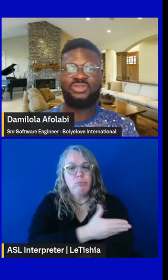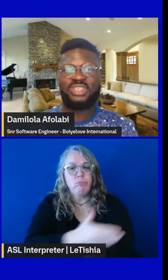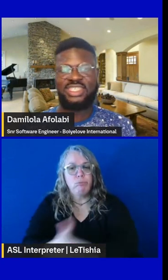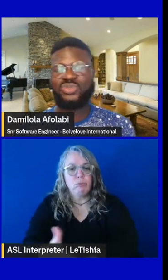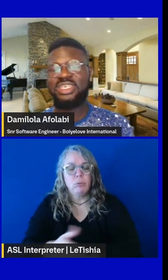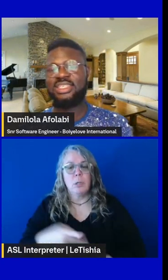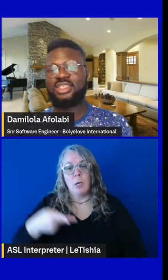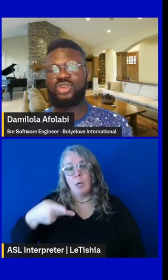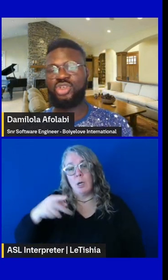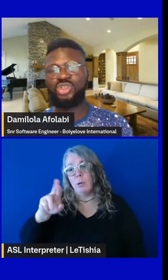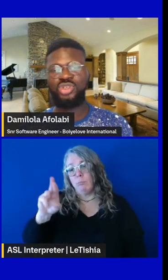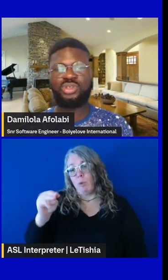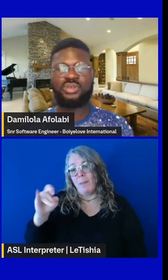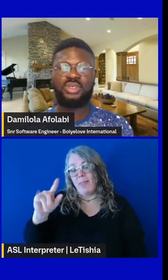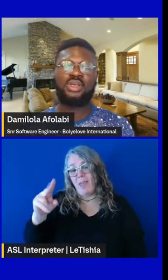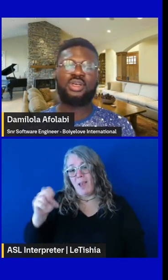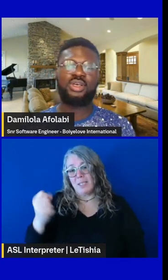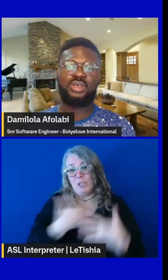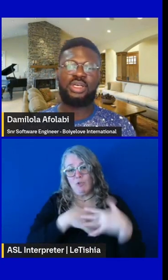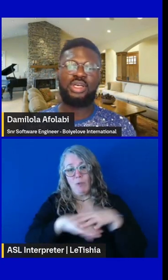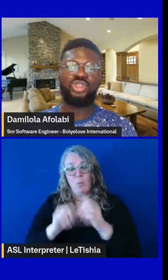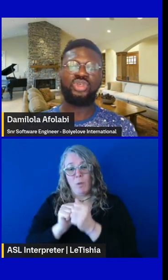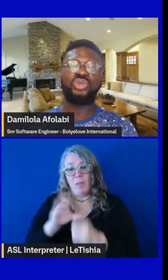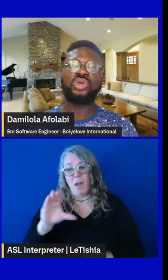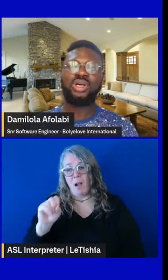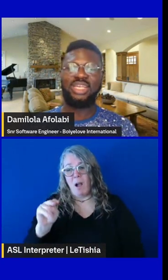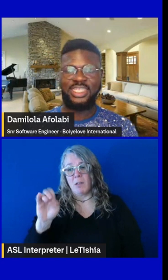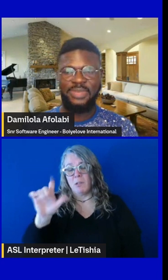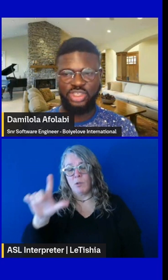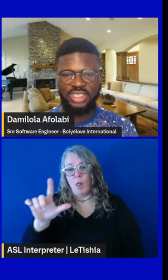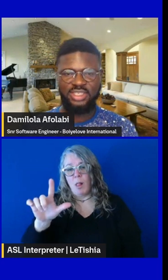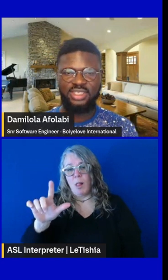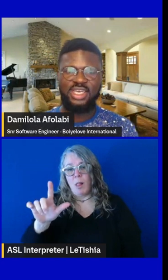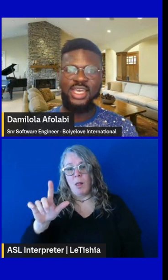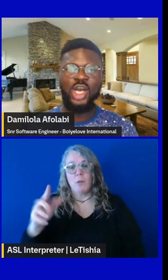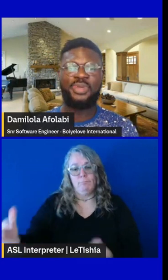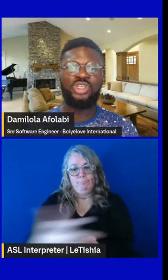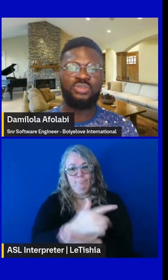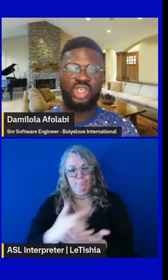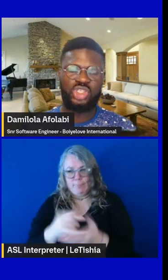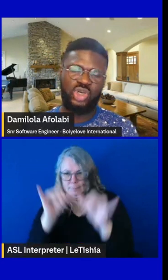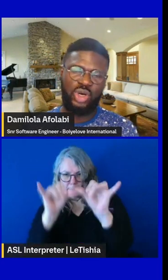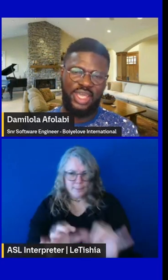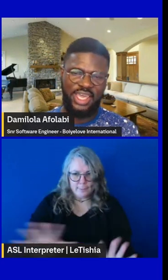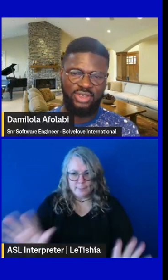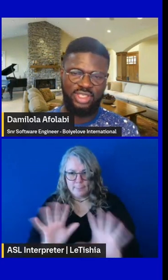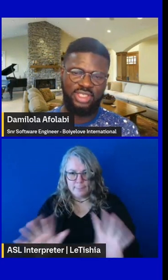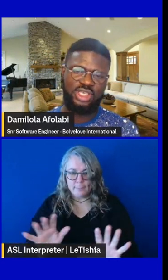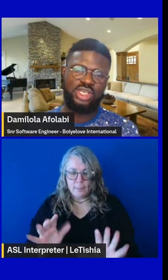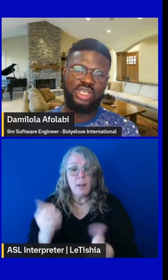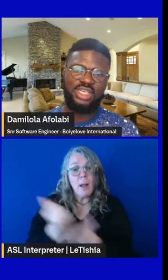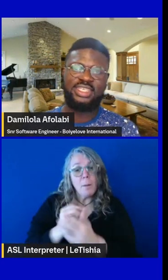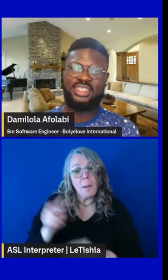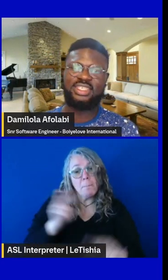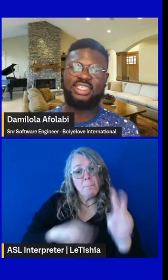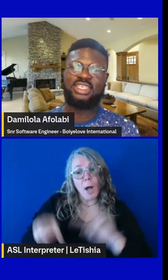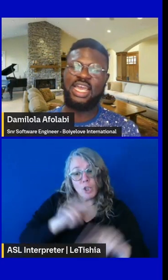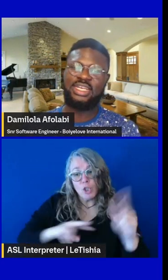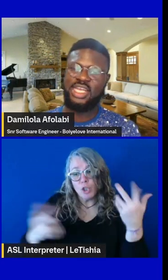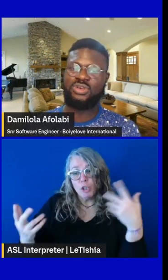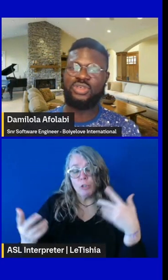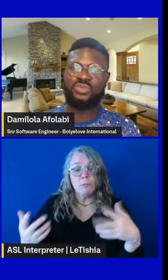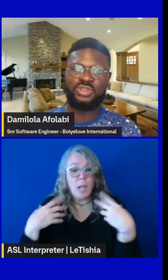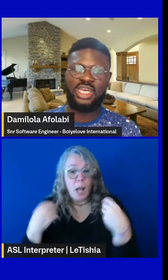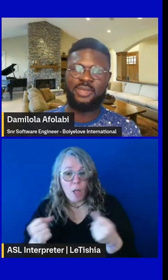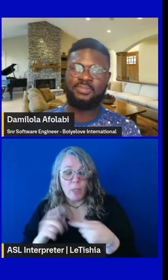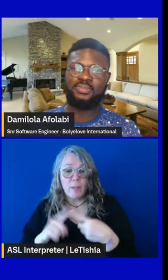Prometheus integrates with Consul to collect metrics, helping you monitor health, latency,